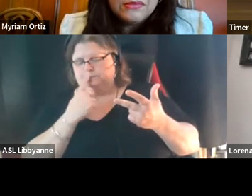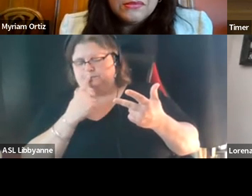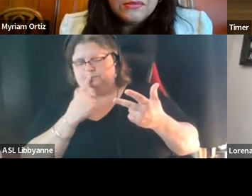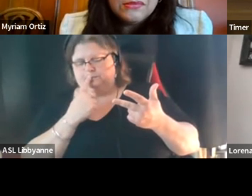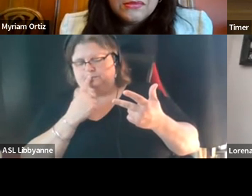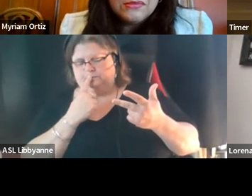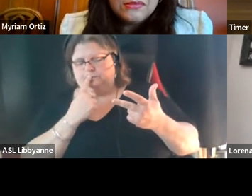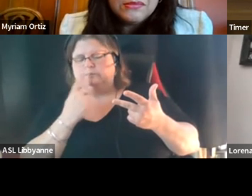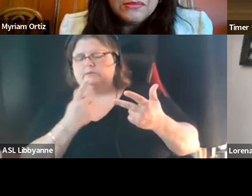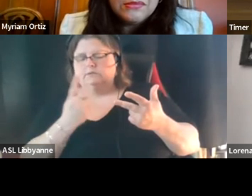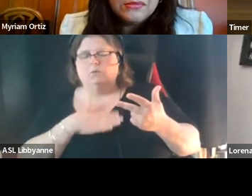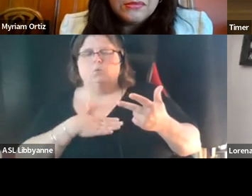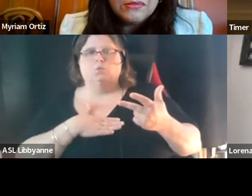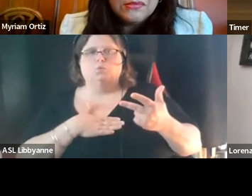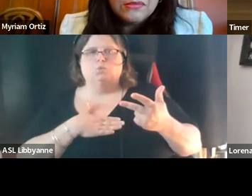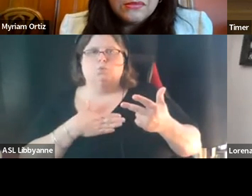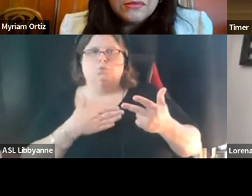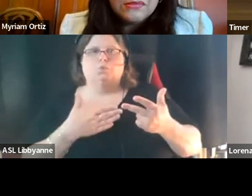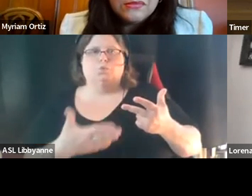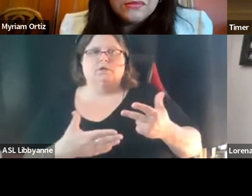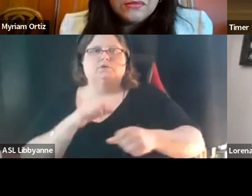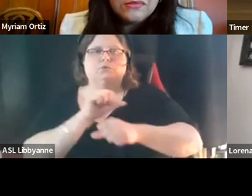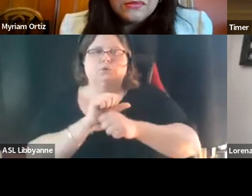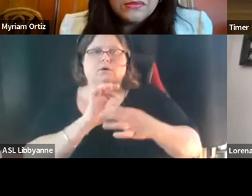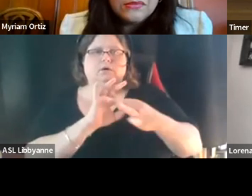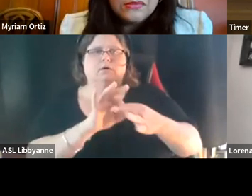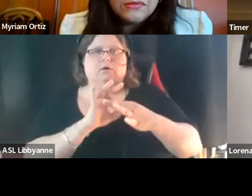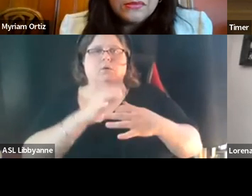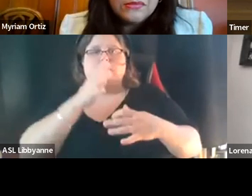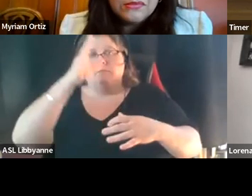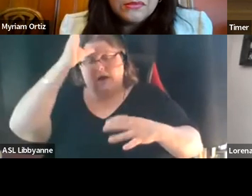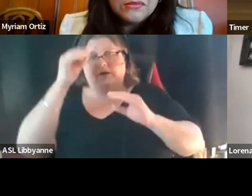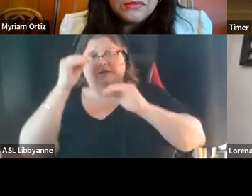someone who's willing to work with parents, teachers, and students